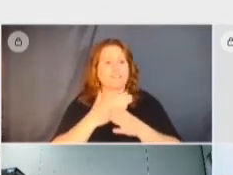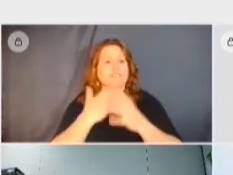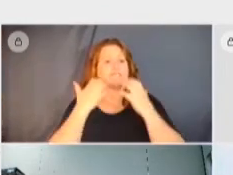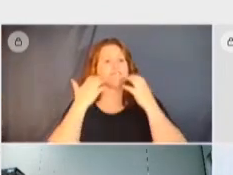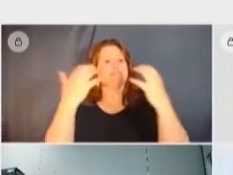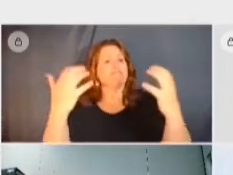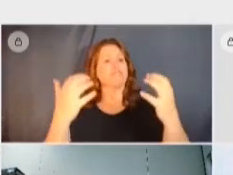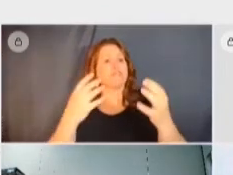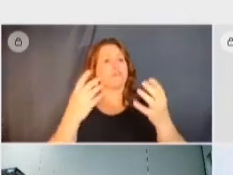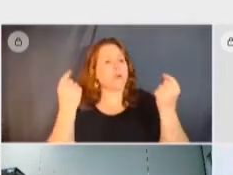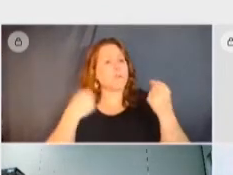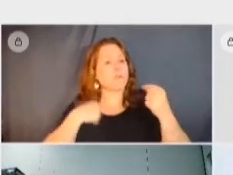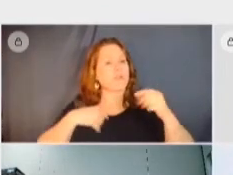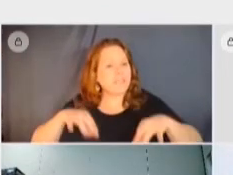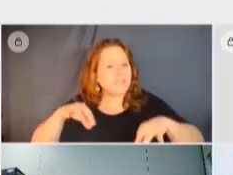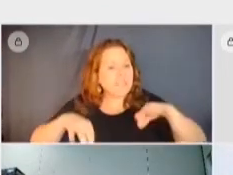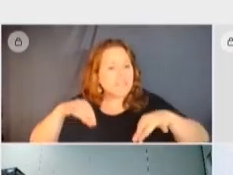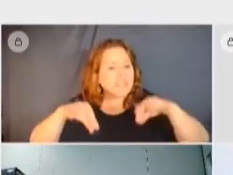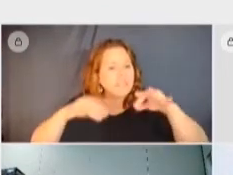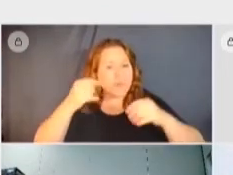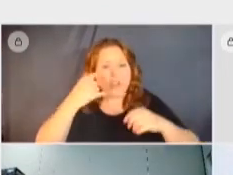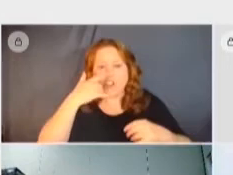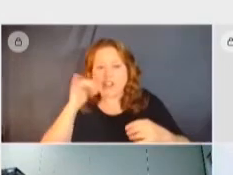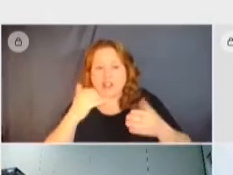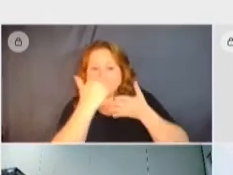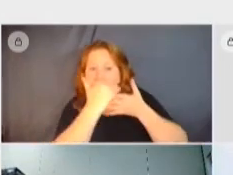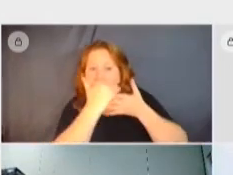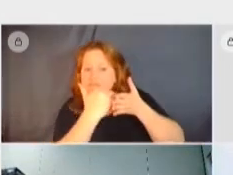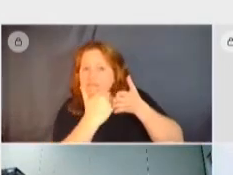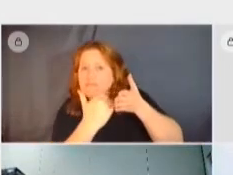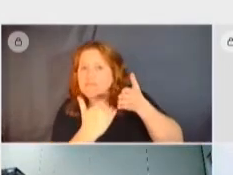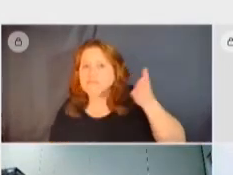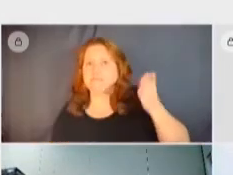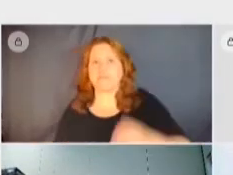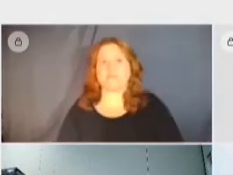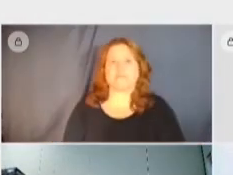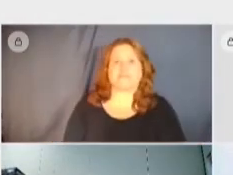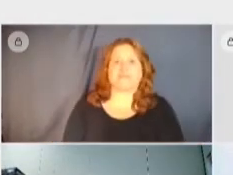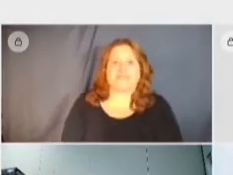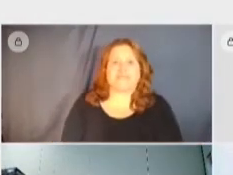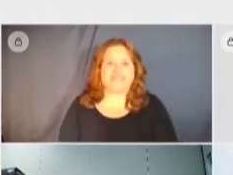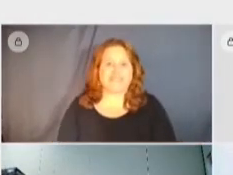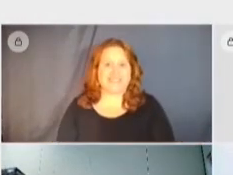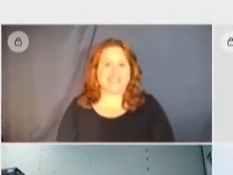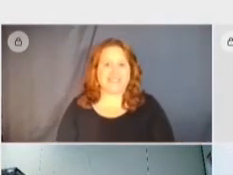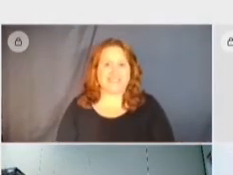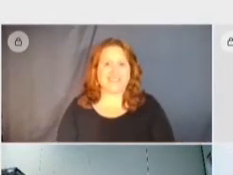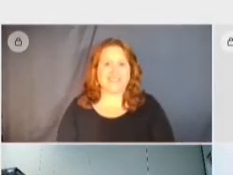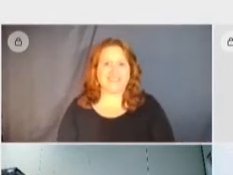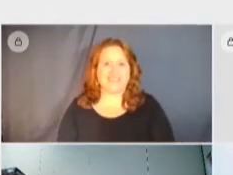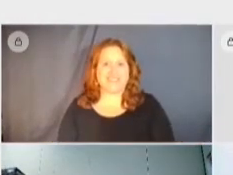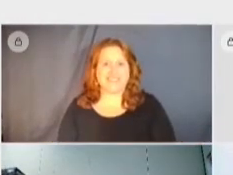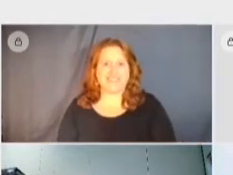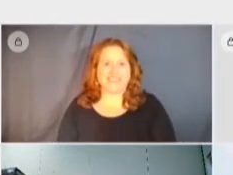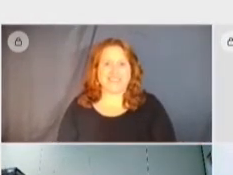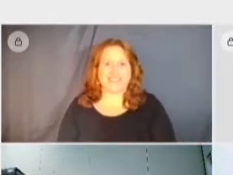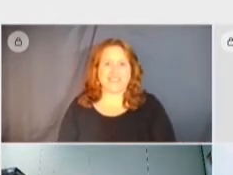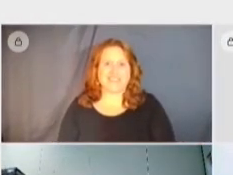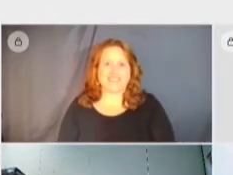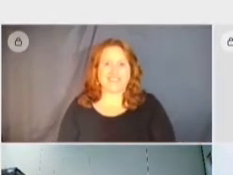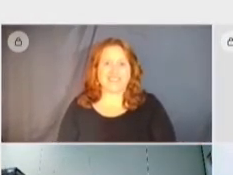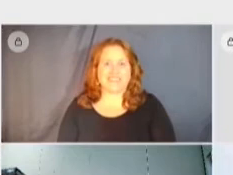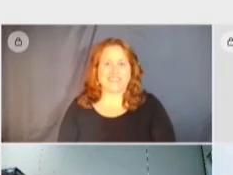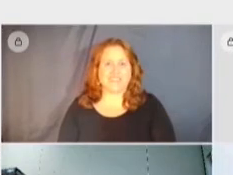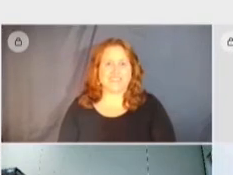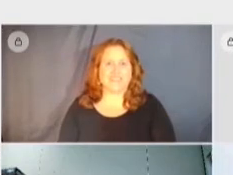I think we talked a little bit about space planning in our earlier meeting. While we have not made